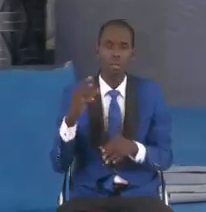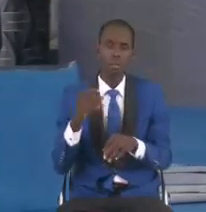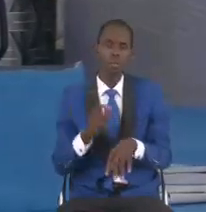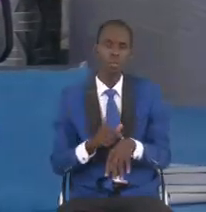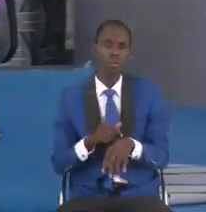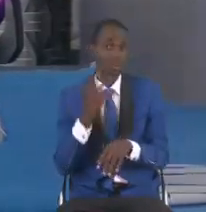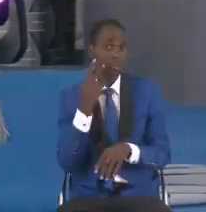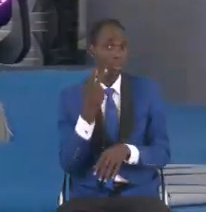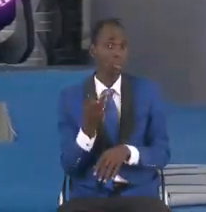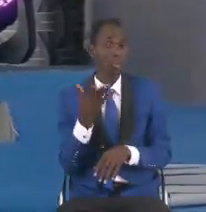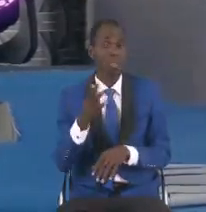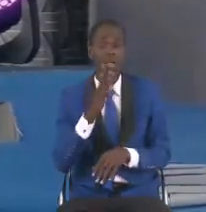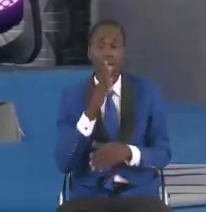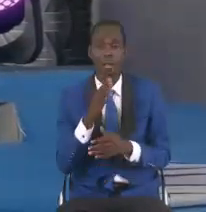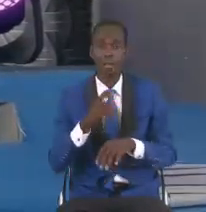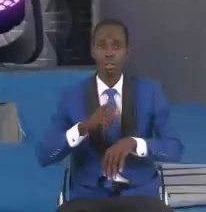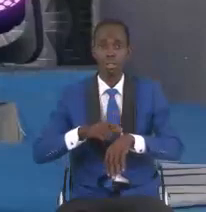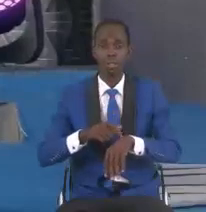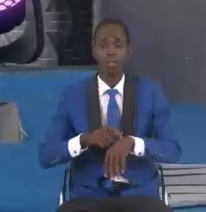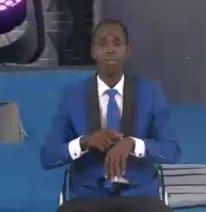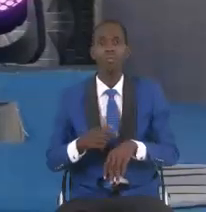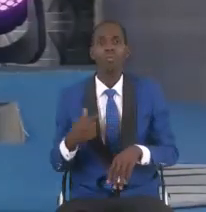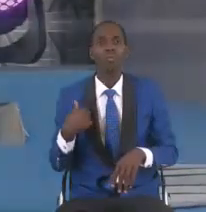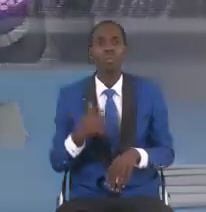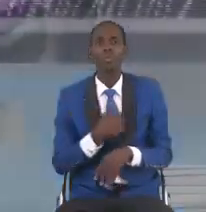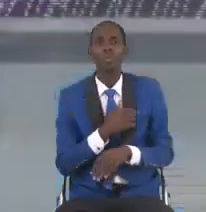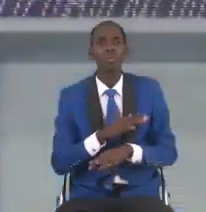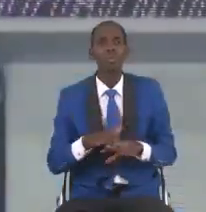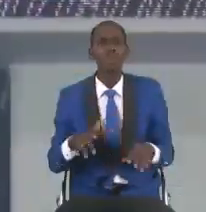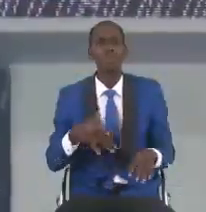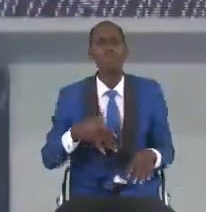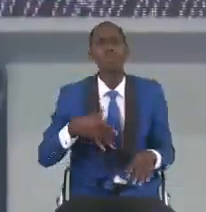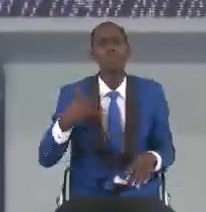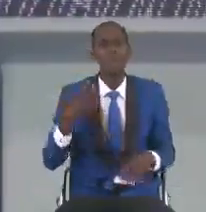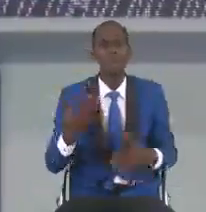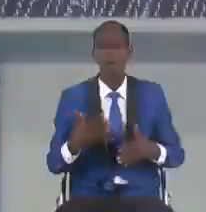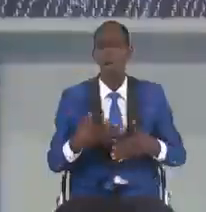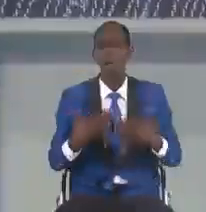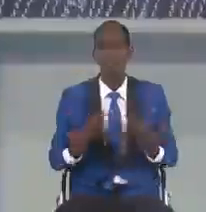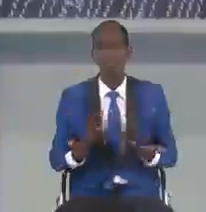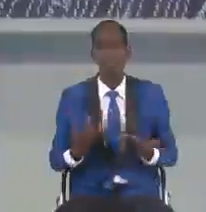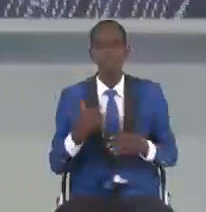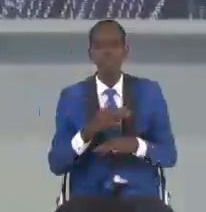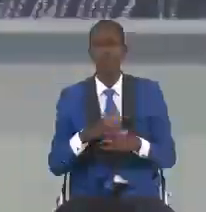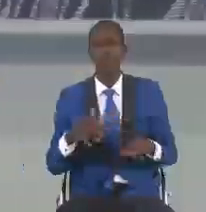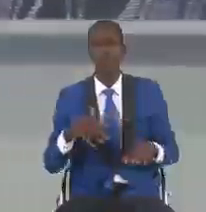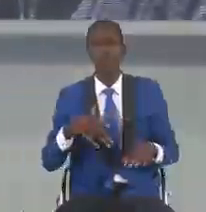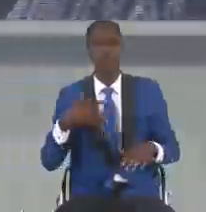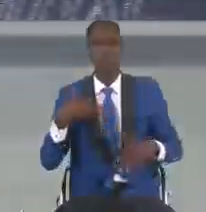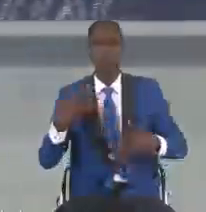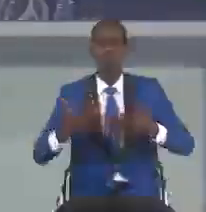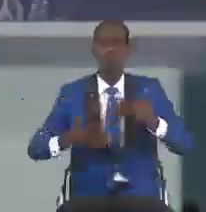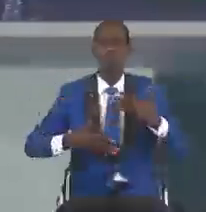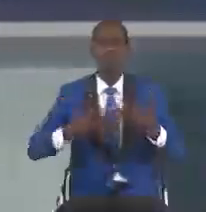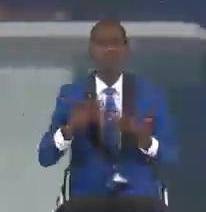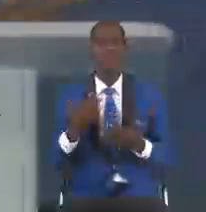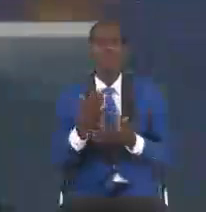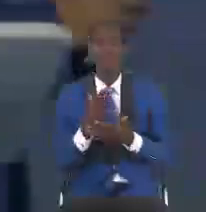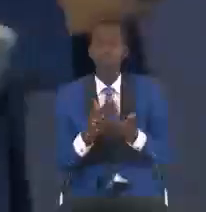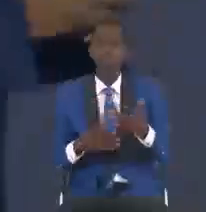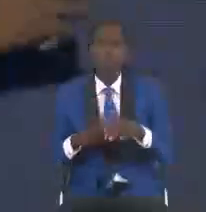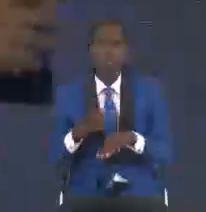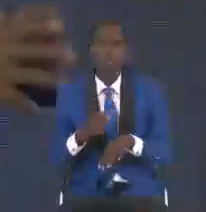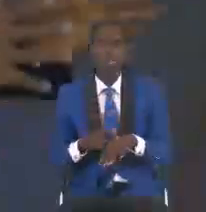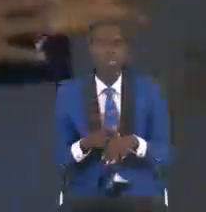are times we don't feel very happy, we don't feel very excited. There are times some physical things are